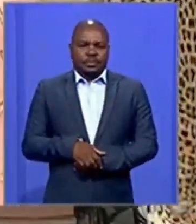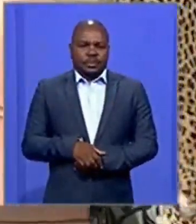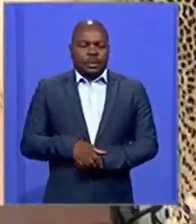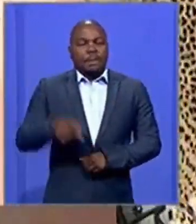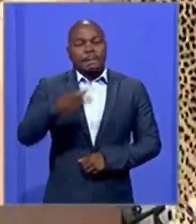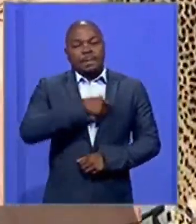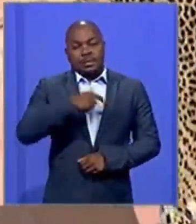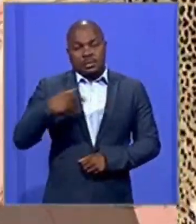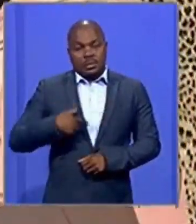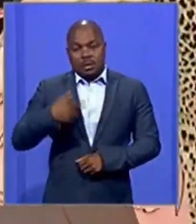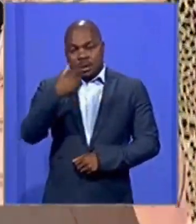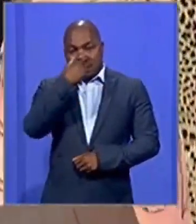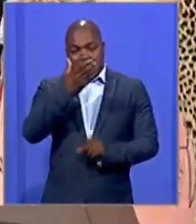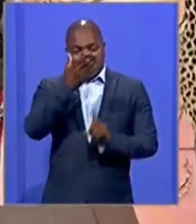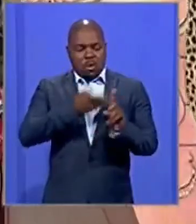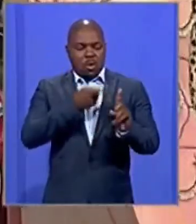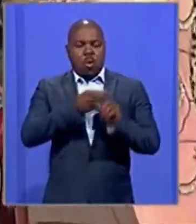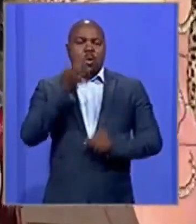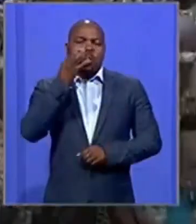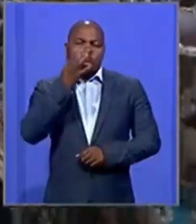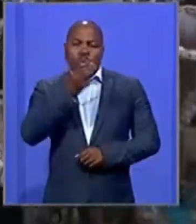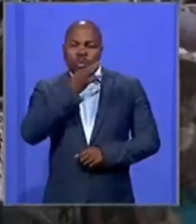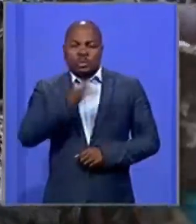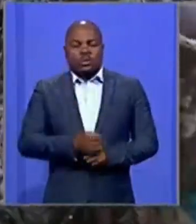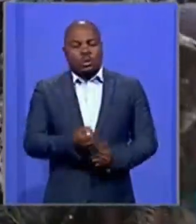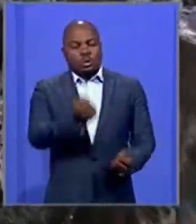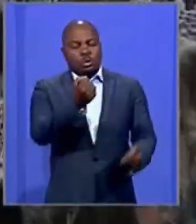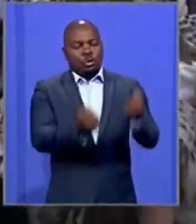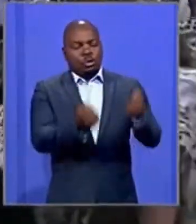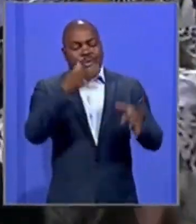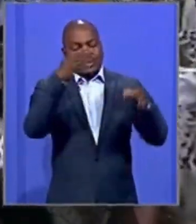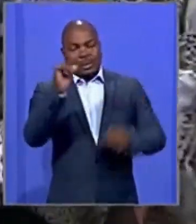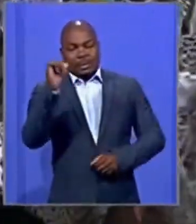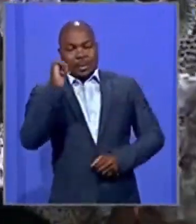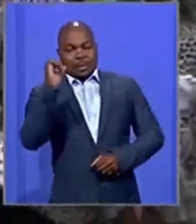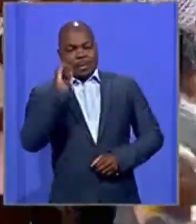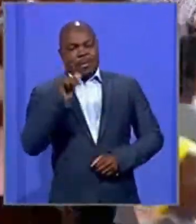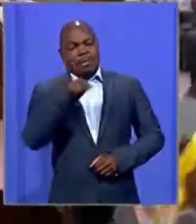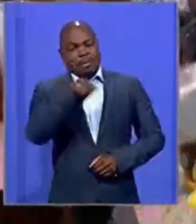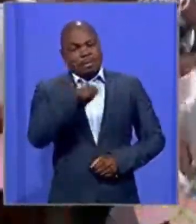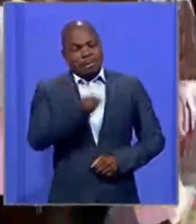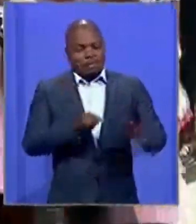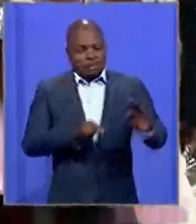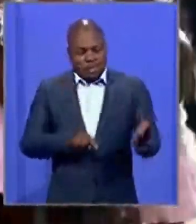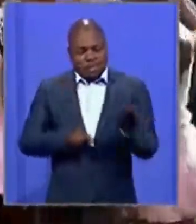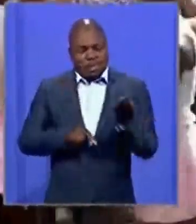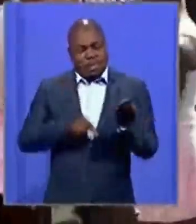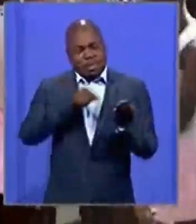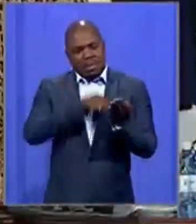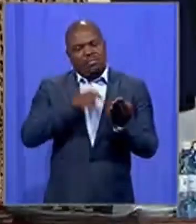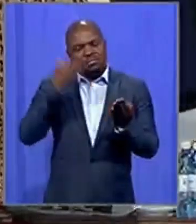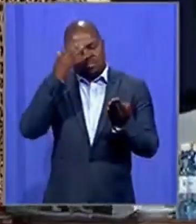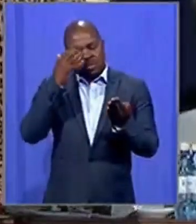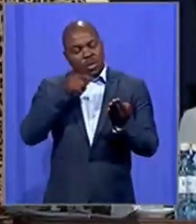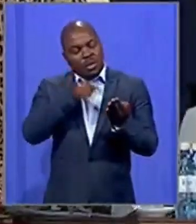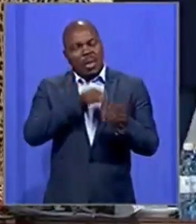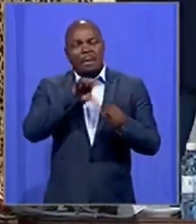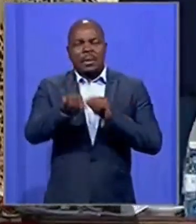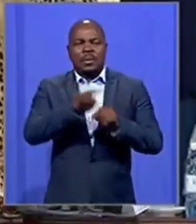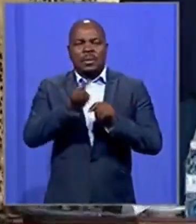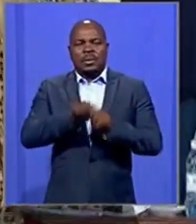Mopresidente Cyril Ramaphosa o re o sa lekola kahlolo ya mabane ya kgorotsheko kgolo yeo e hweditšego gore go bewa ga